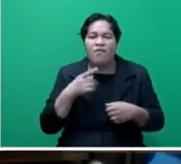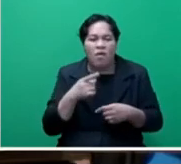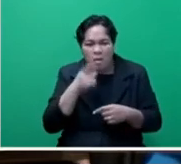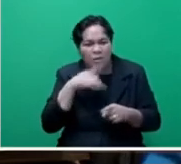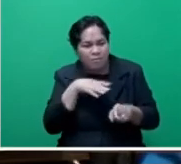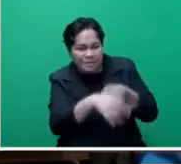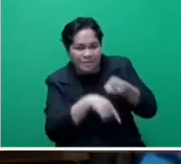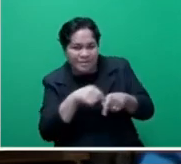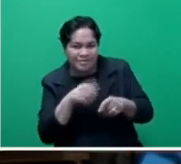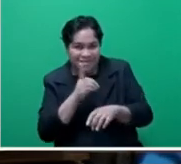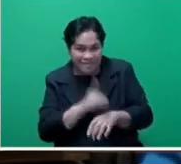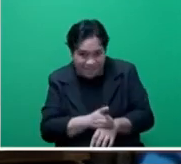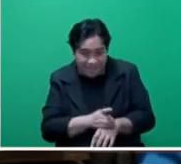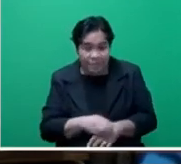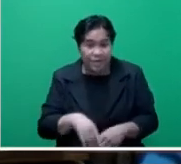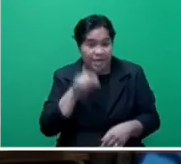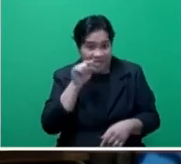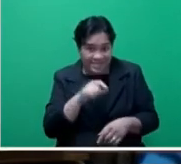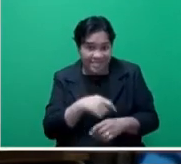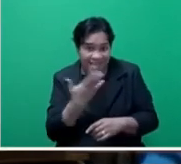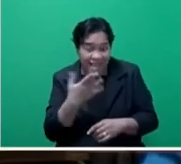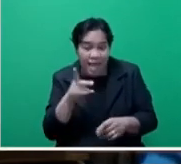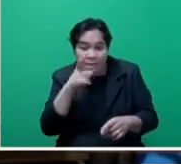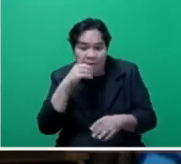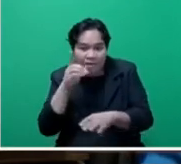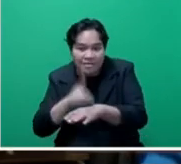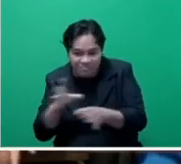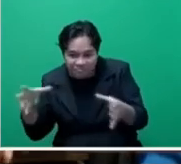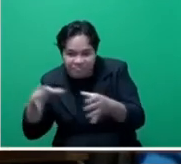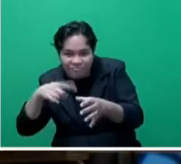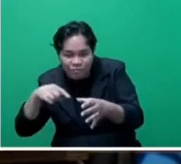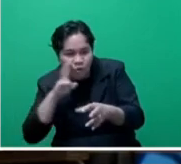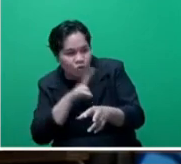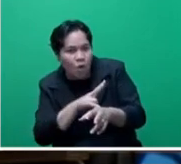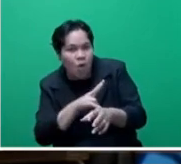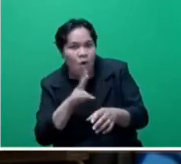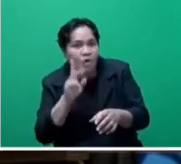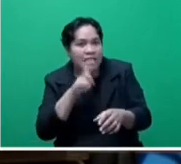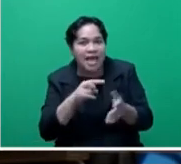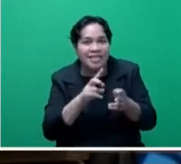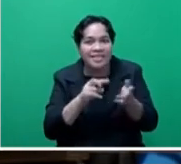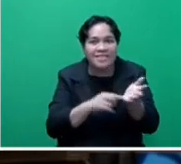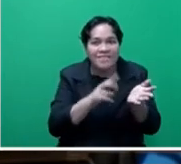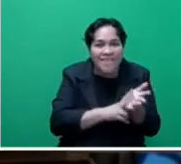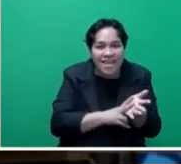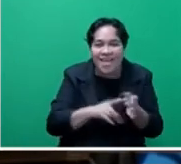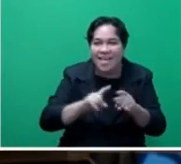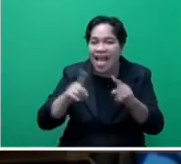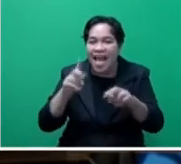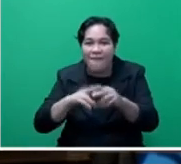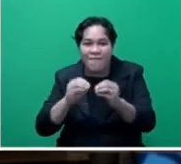this day, the disability sector saw new partners like Fiji TV, NZ-Aid,